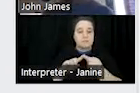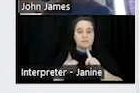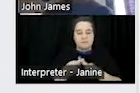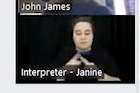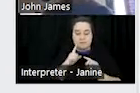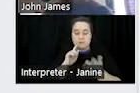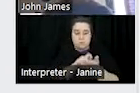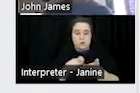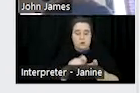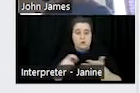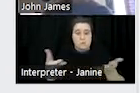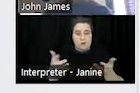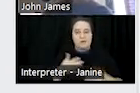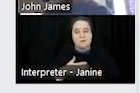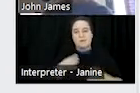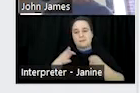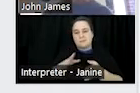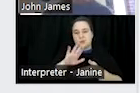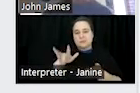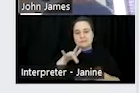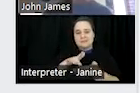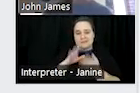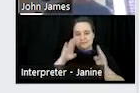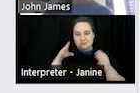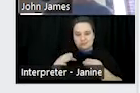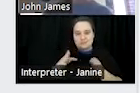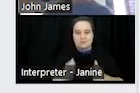plan. And I went college dorm wall.